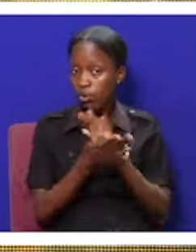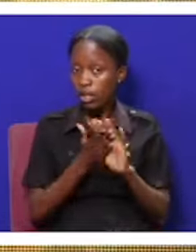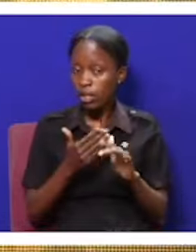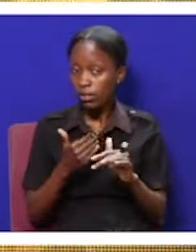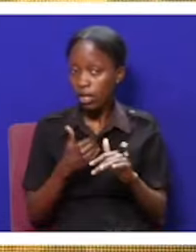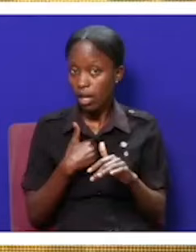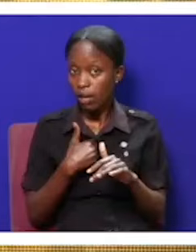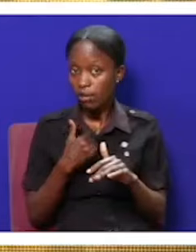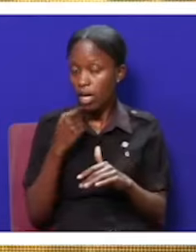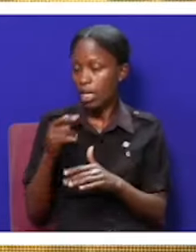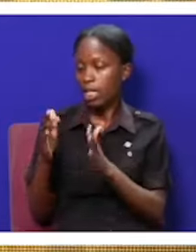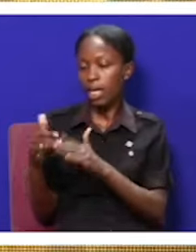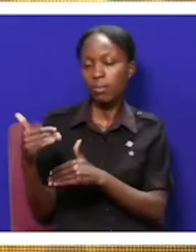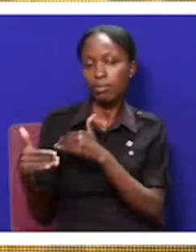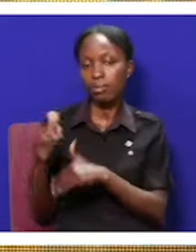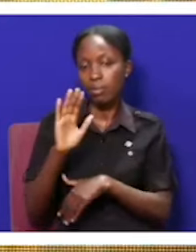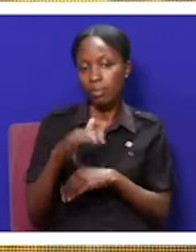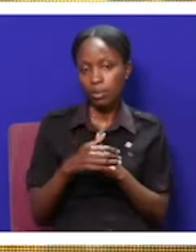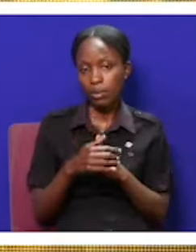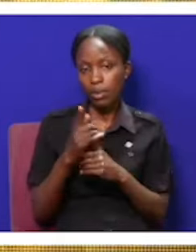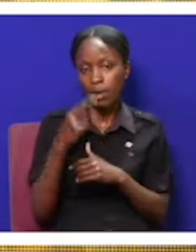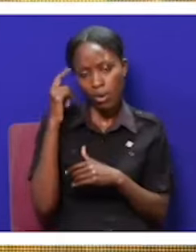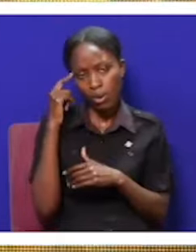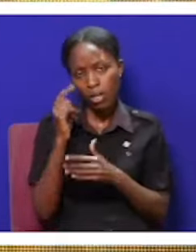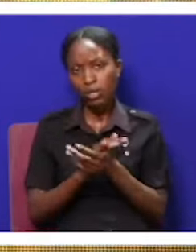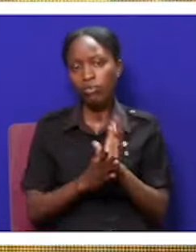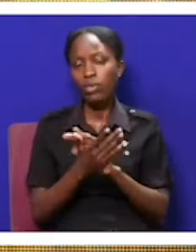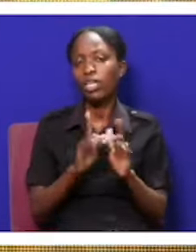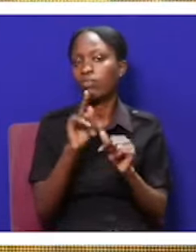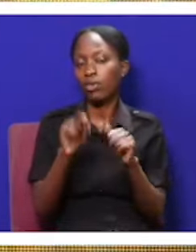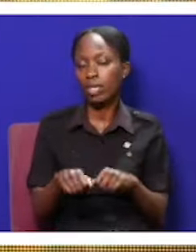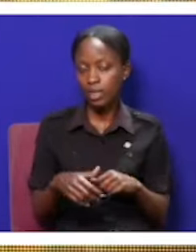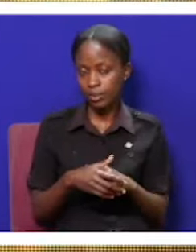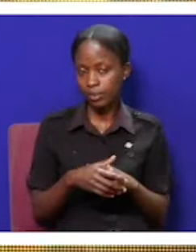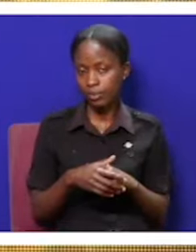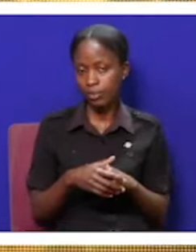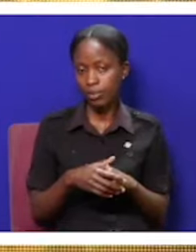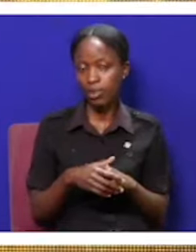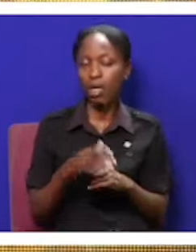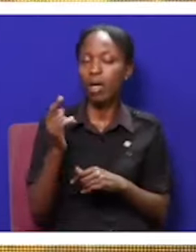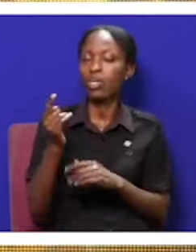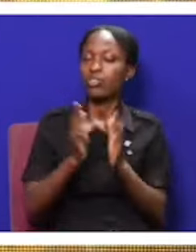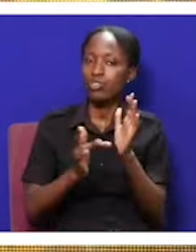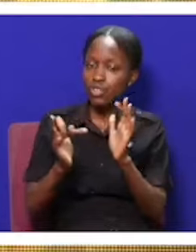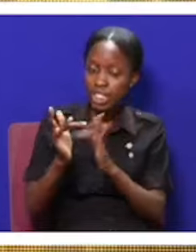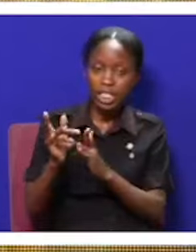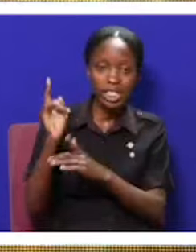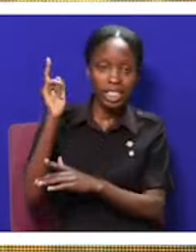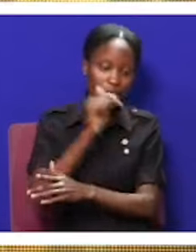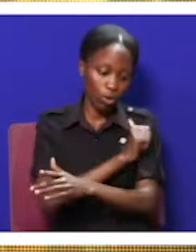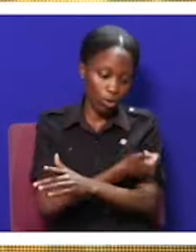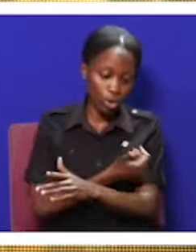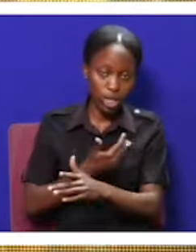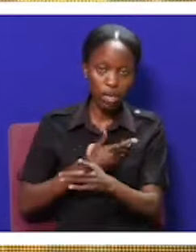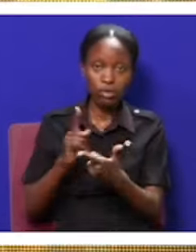Can you talk to the person you are with? Who do you think has the authority to forgive? Right. Jesus has the authority to